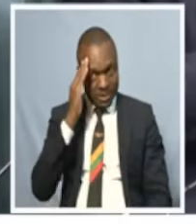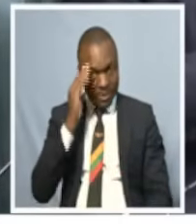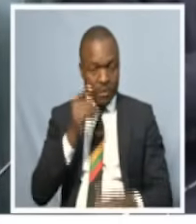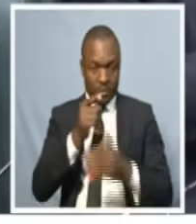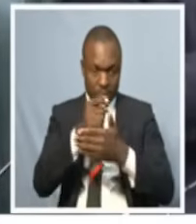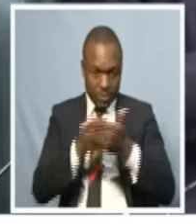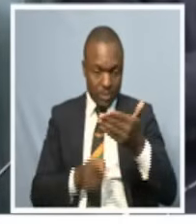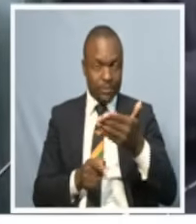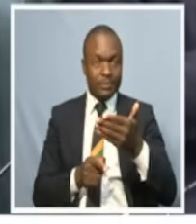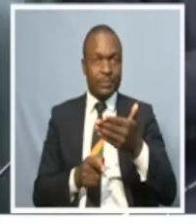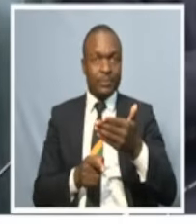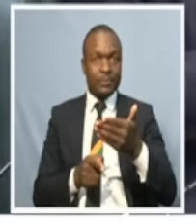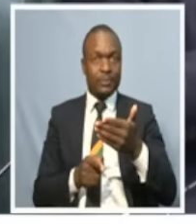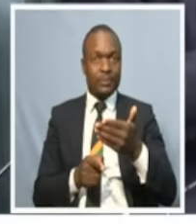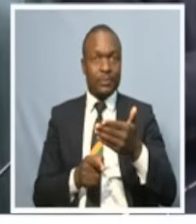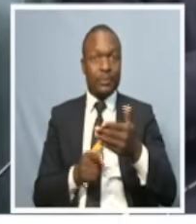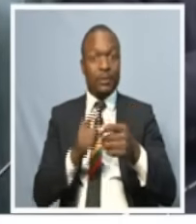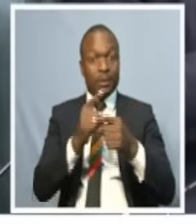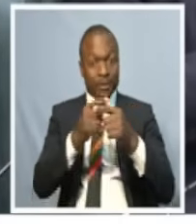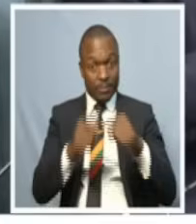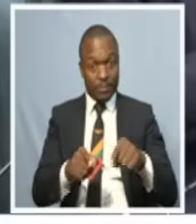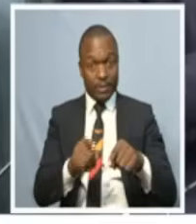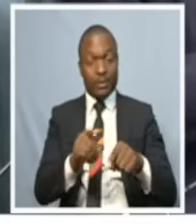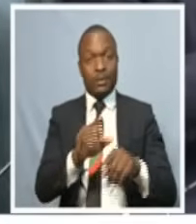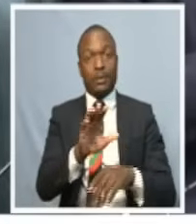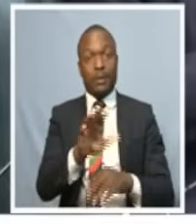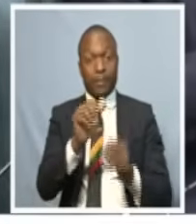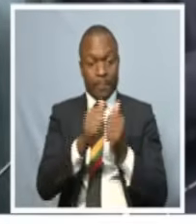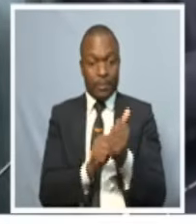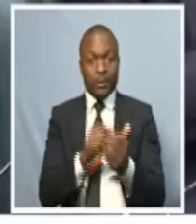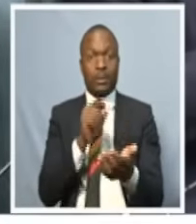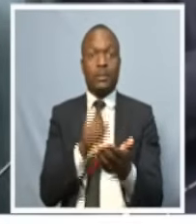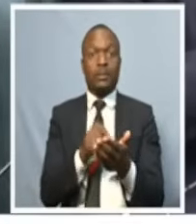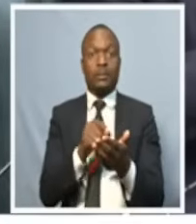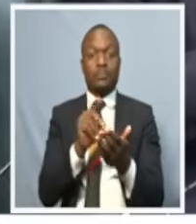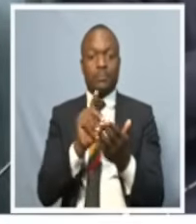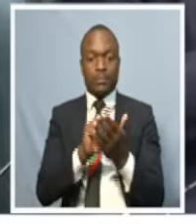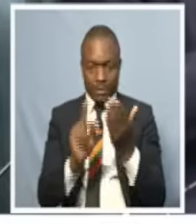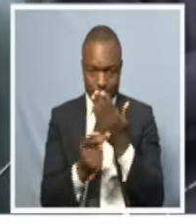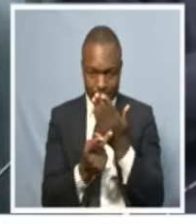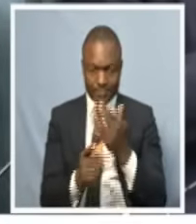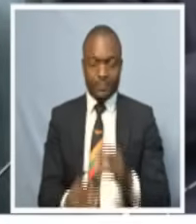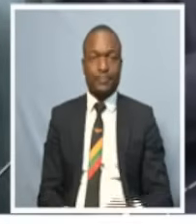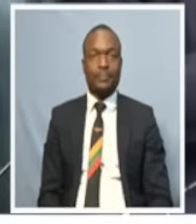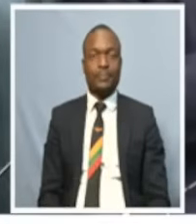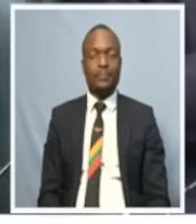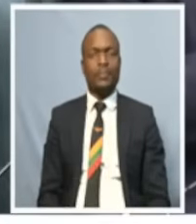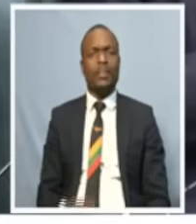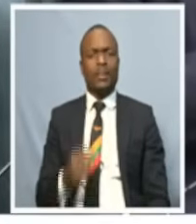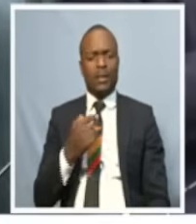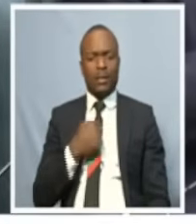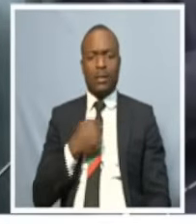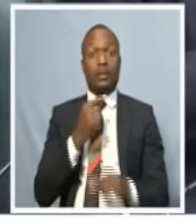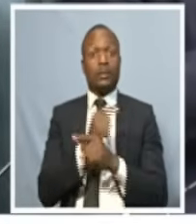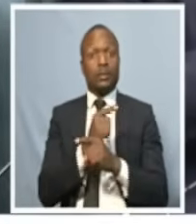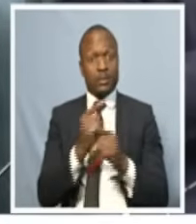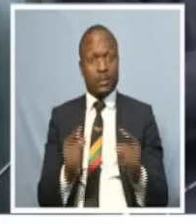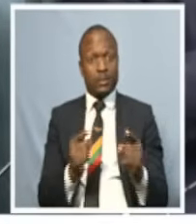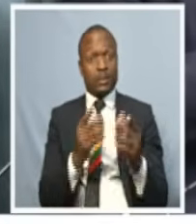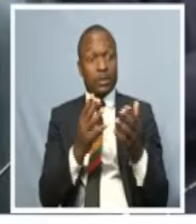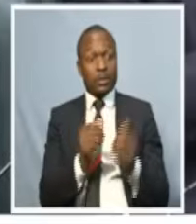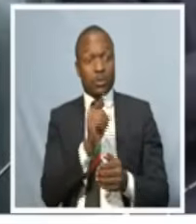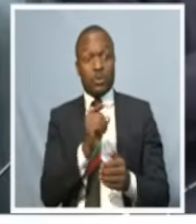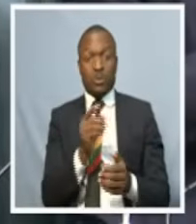what is in the offing as regards this matter. I would just like you to compare